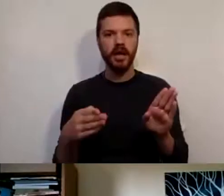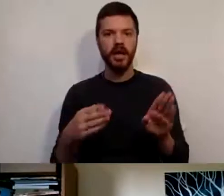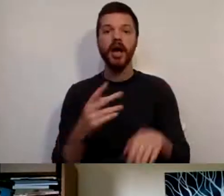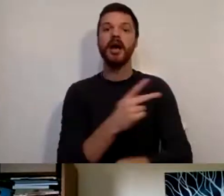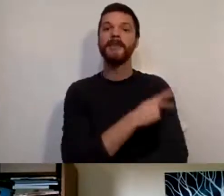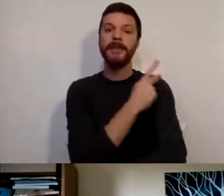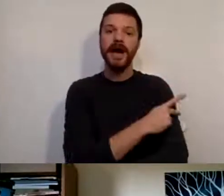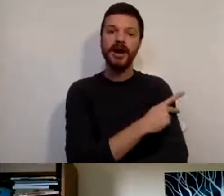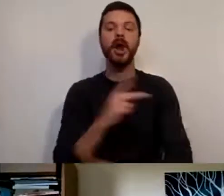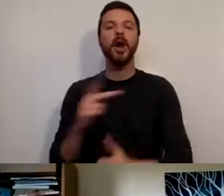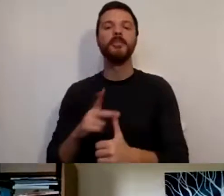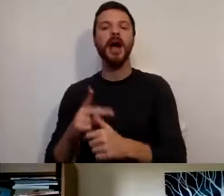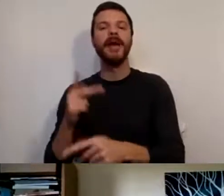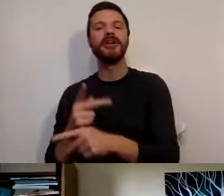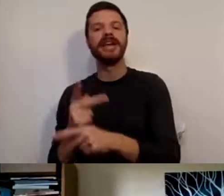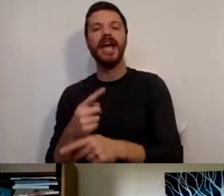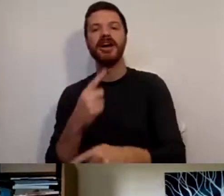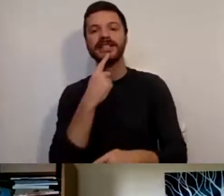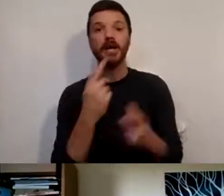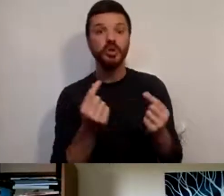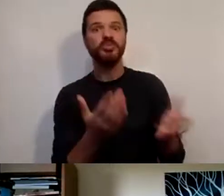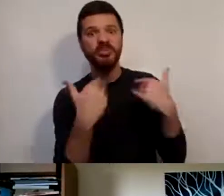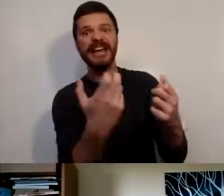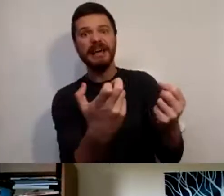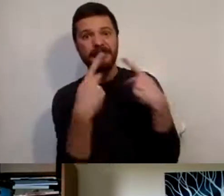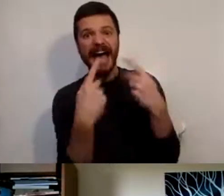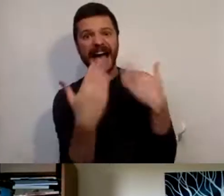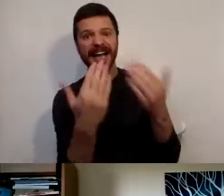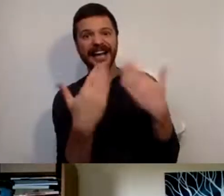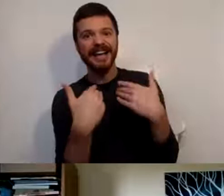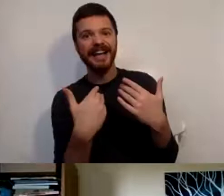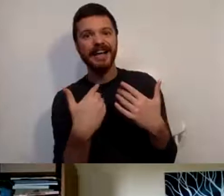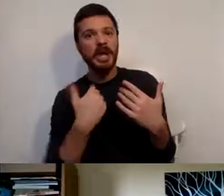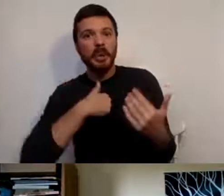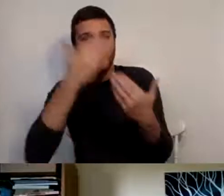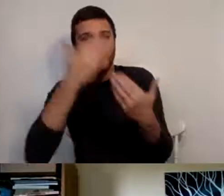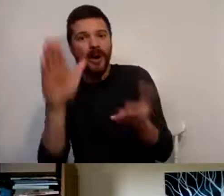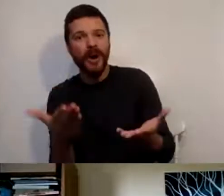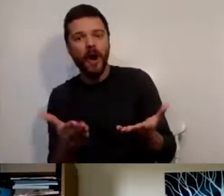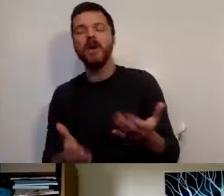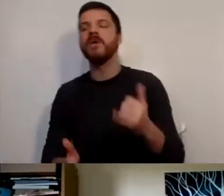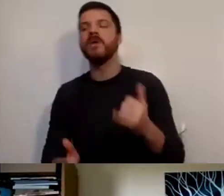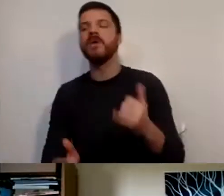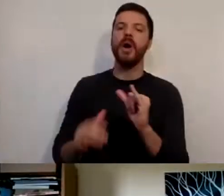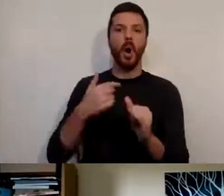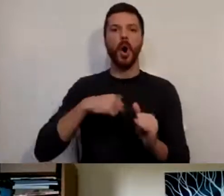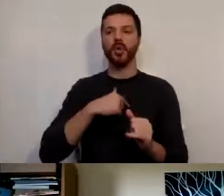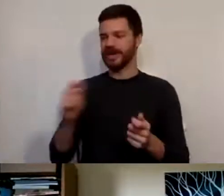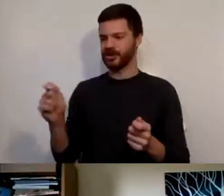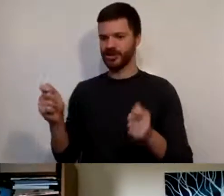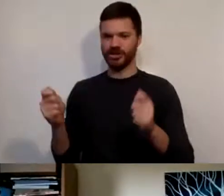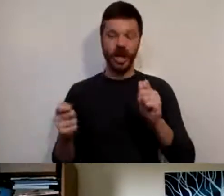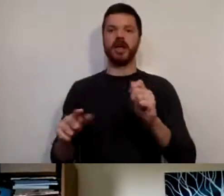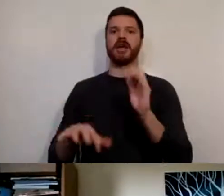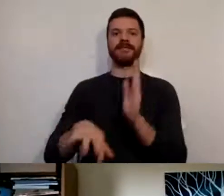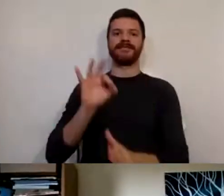told us the answer. Primary care said, send them back. And patients said, we didn't even know. And so we were able to really take action on